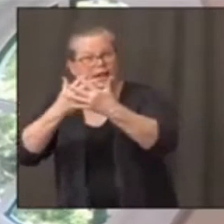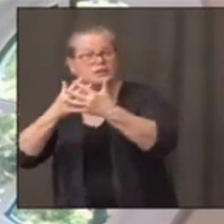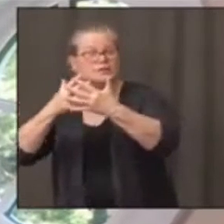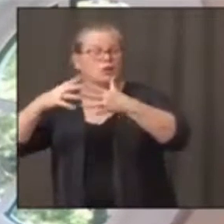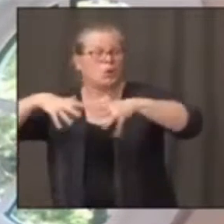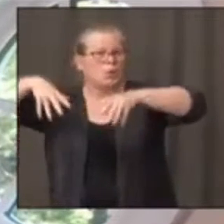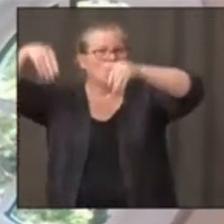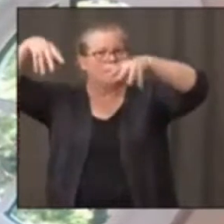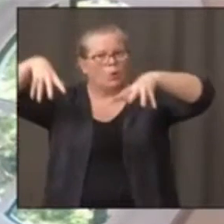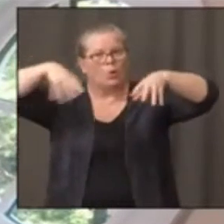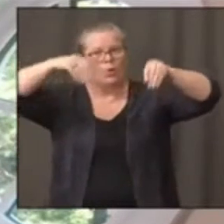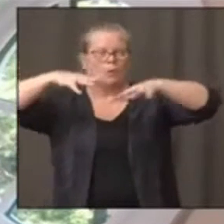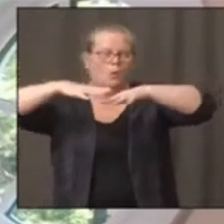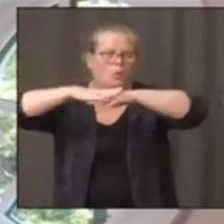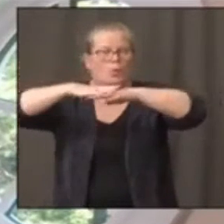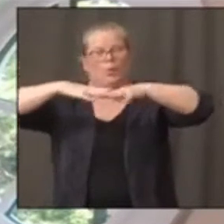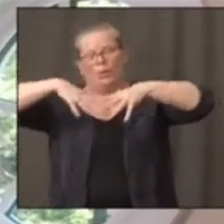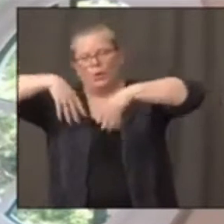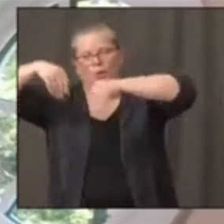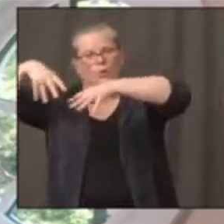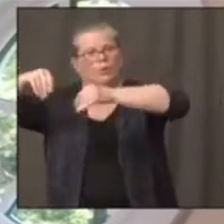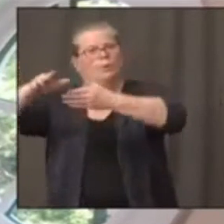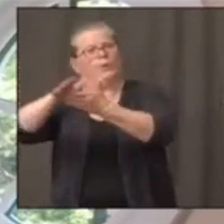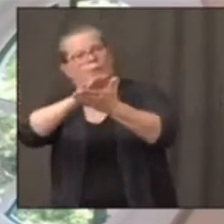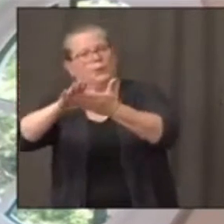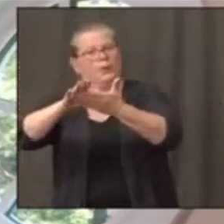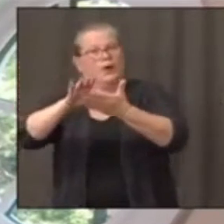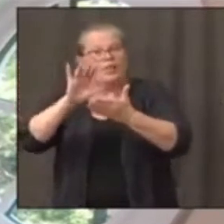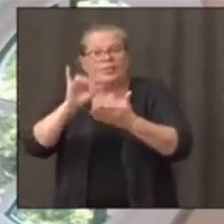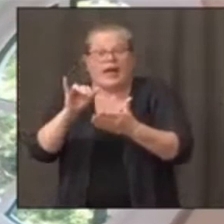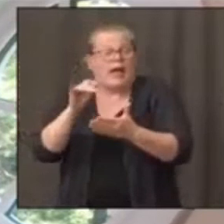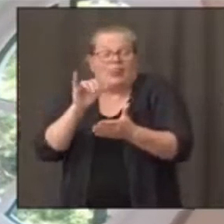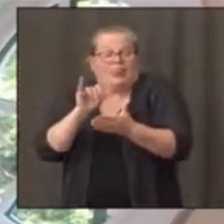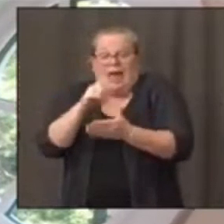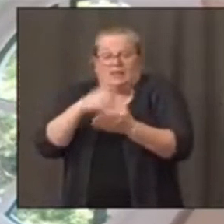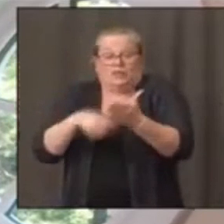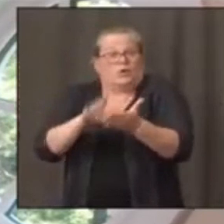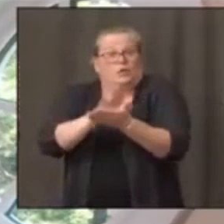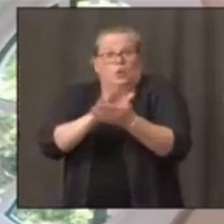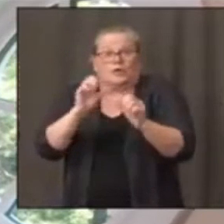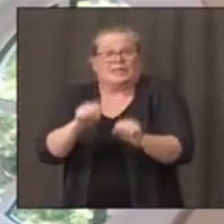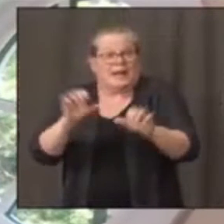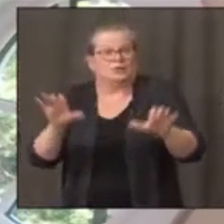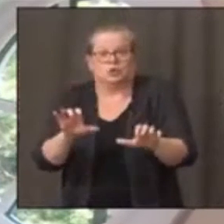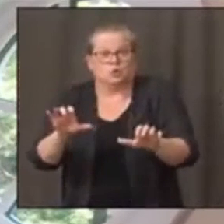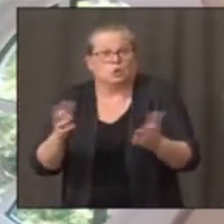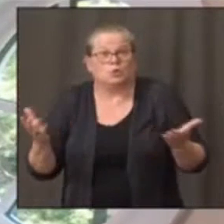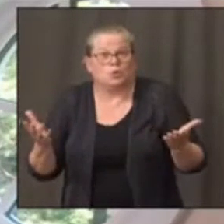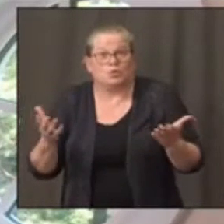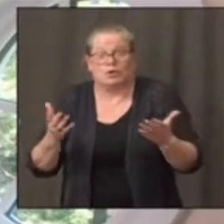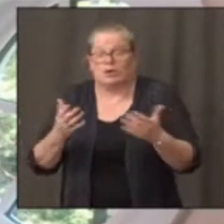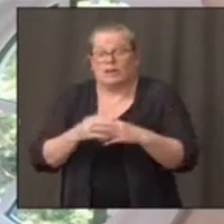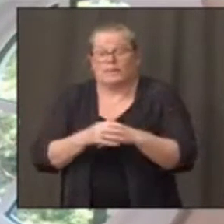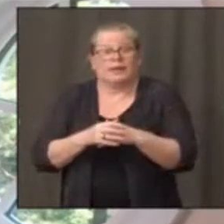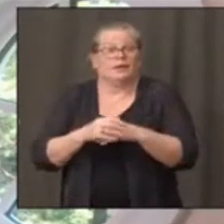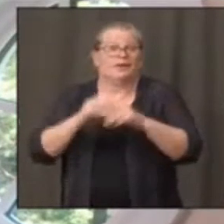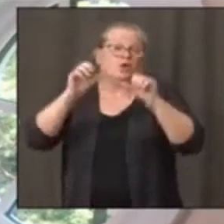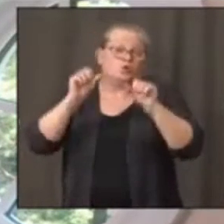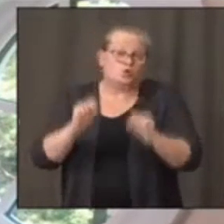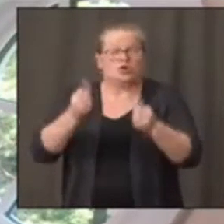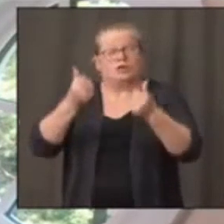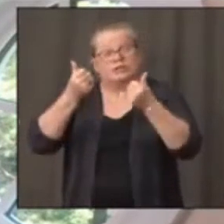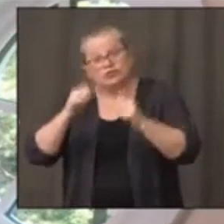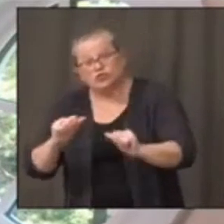only other thing you could conceive of is taking steps to de-densify the schools further with staggered school days or